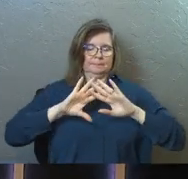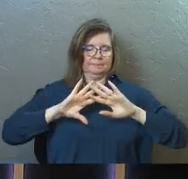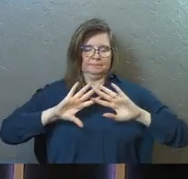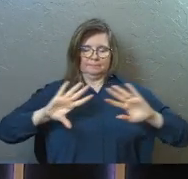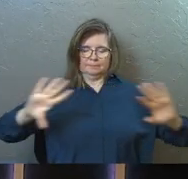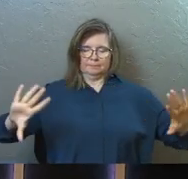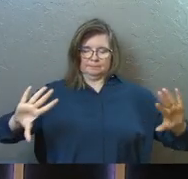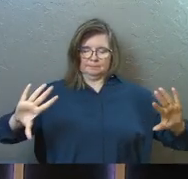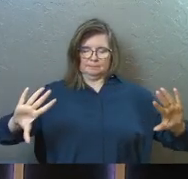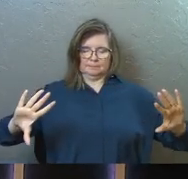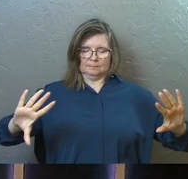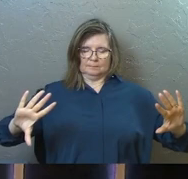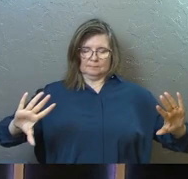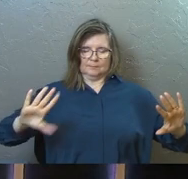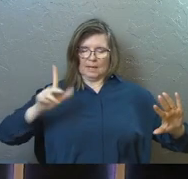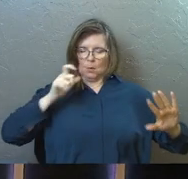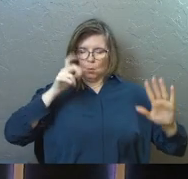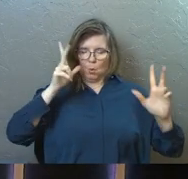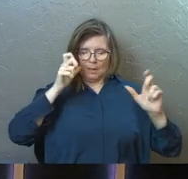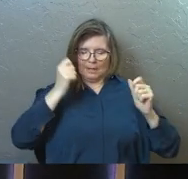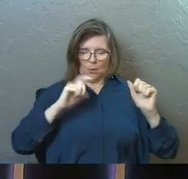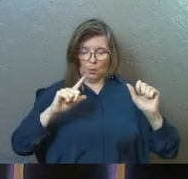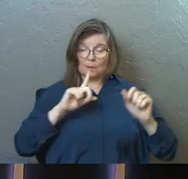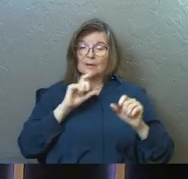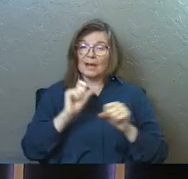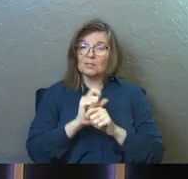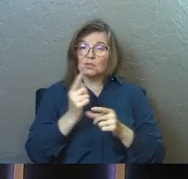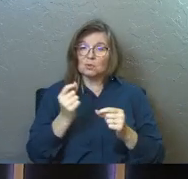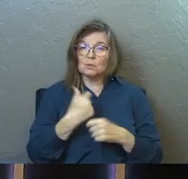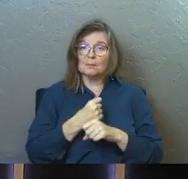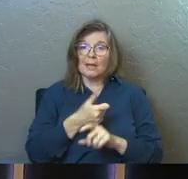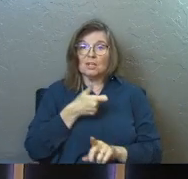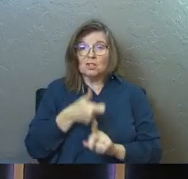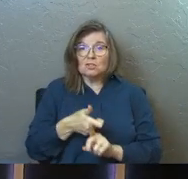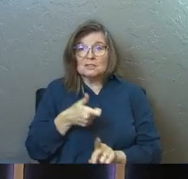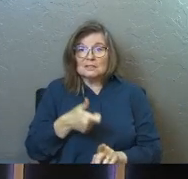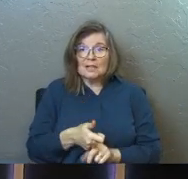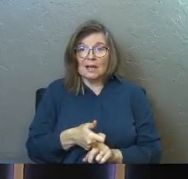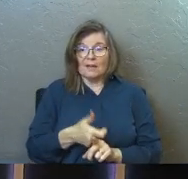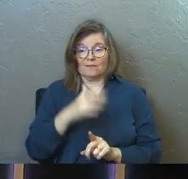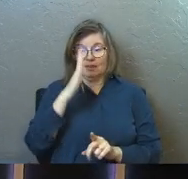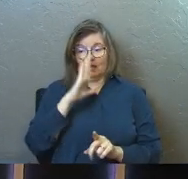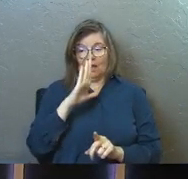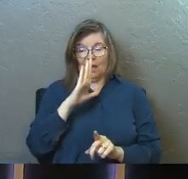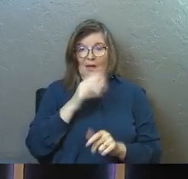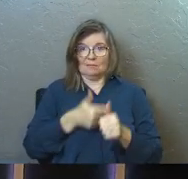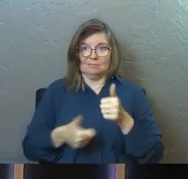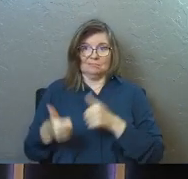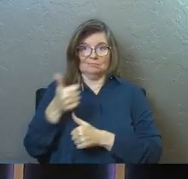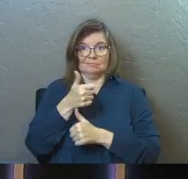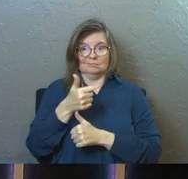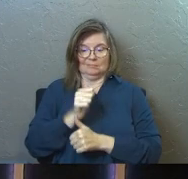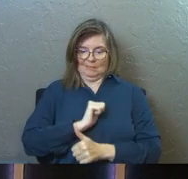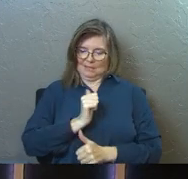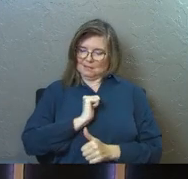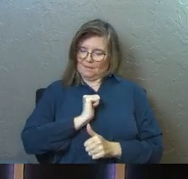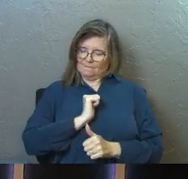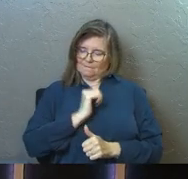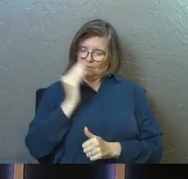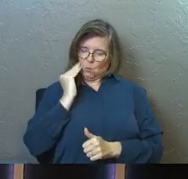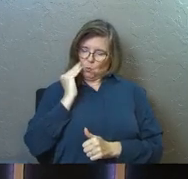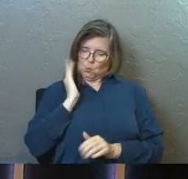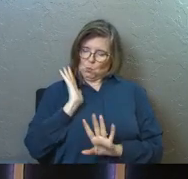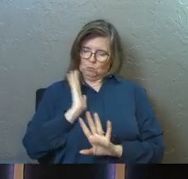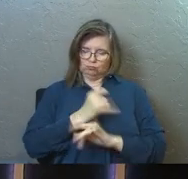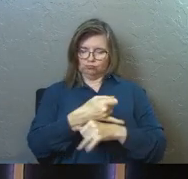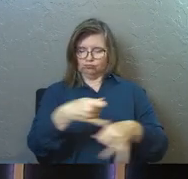people, that you say, I will not listen to anybody, because what you're actually doing is you're making yourself the God of your life. You